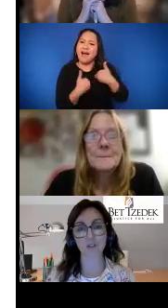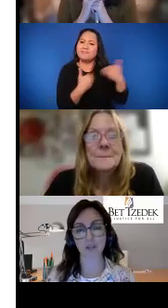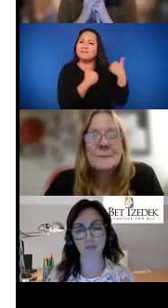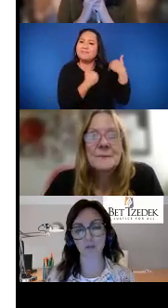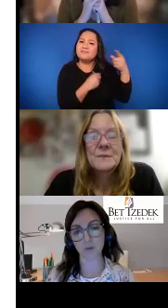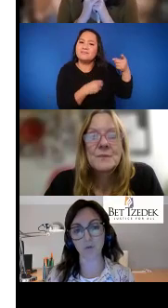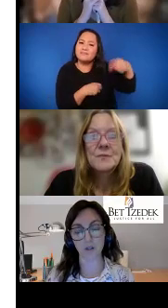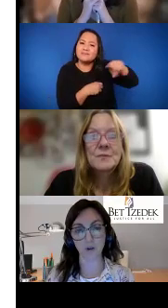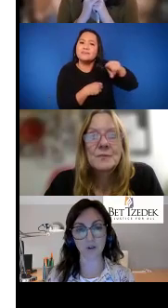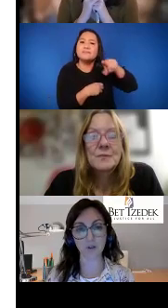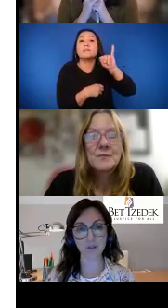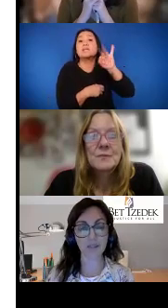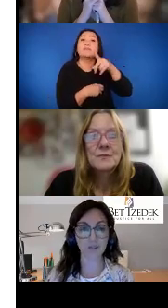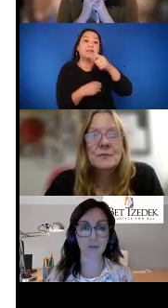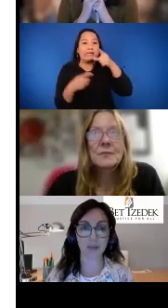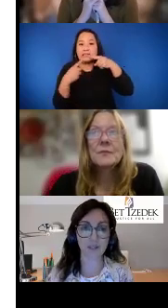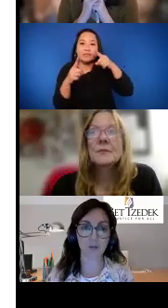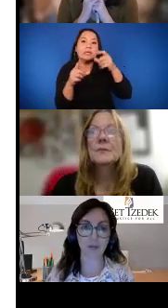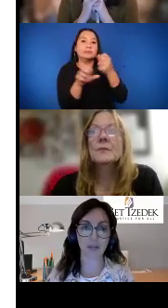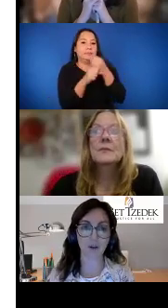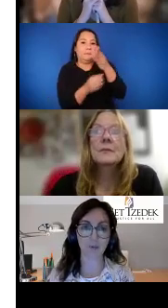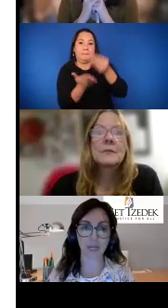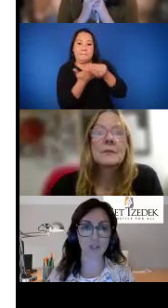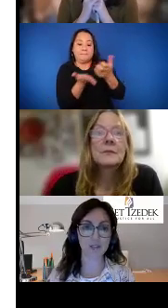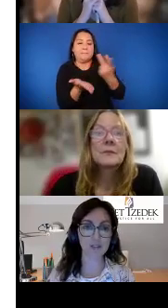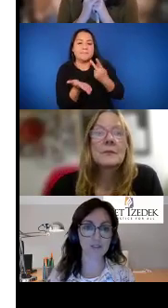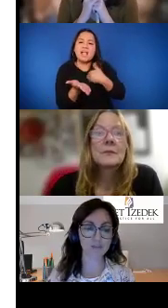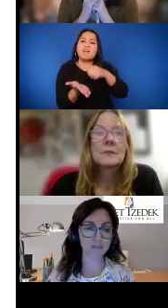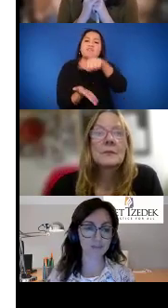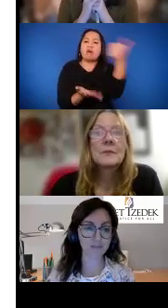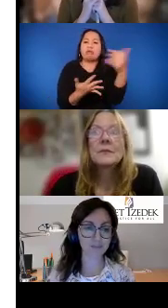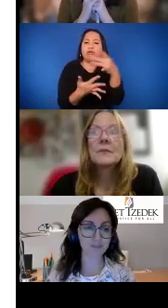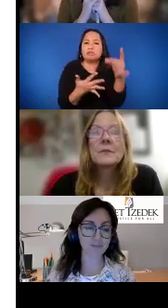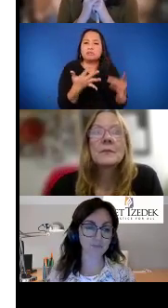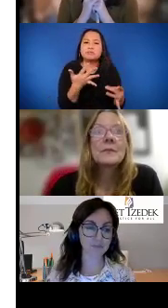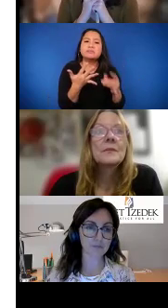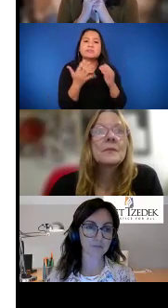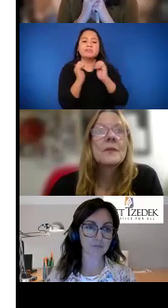some redress for what occurred if the bank is not meeting their obligations.